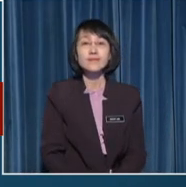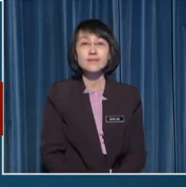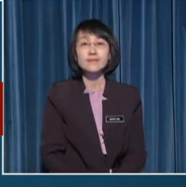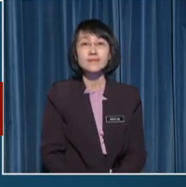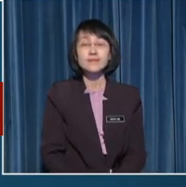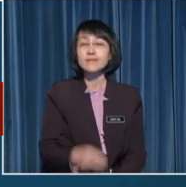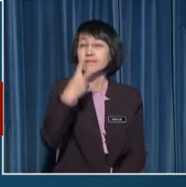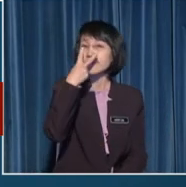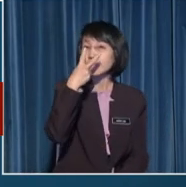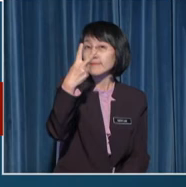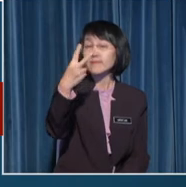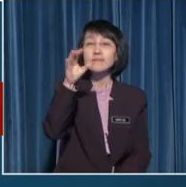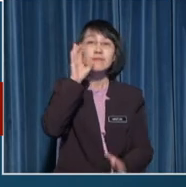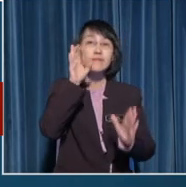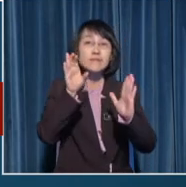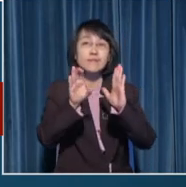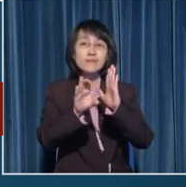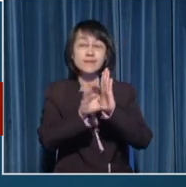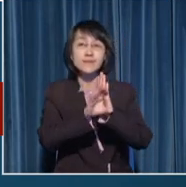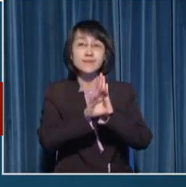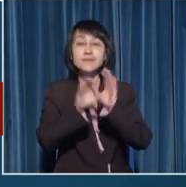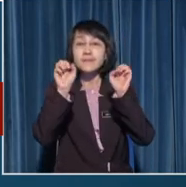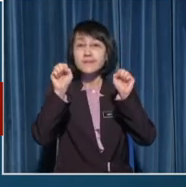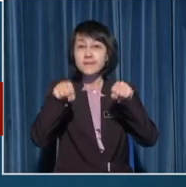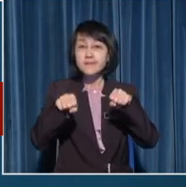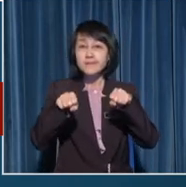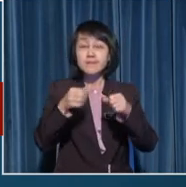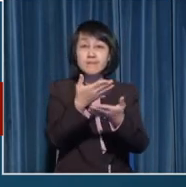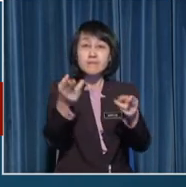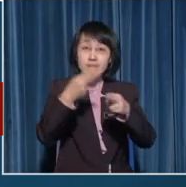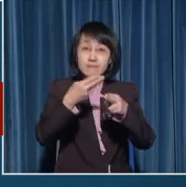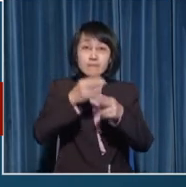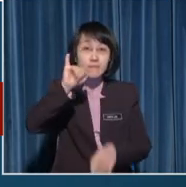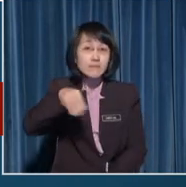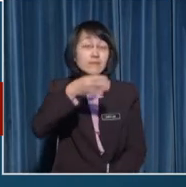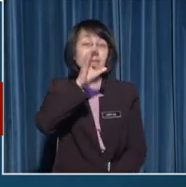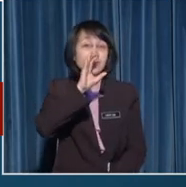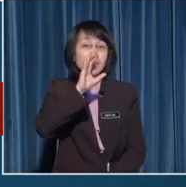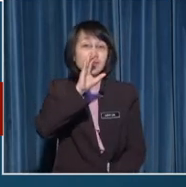By looking at the pictures, can you name the juice?